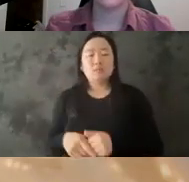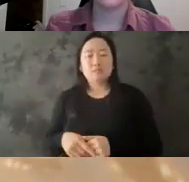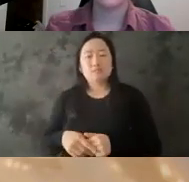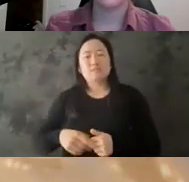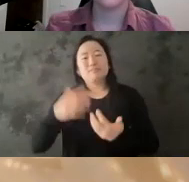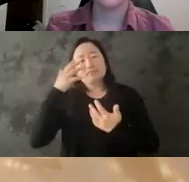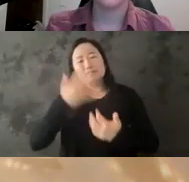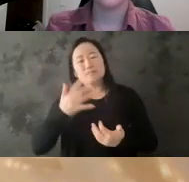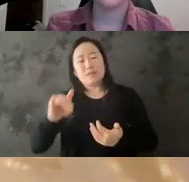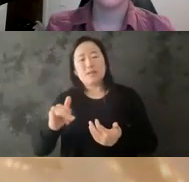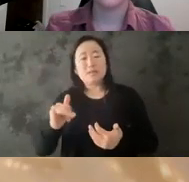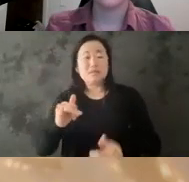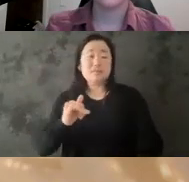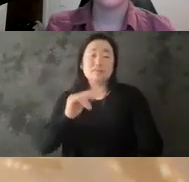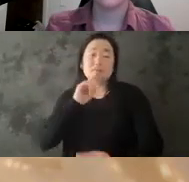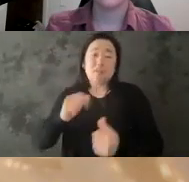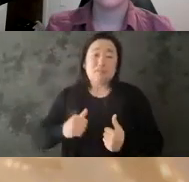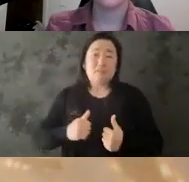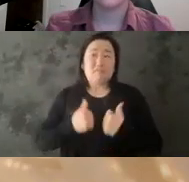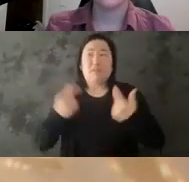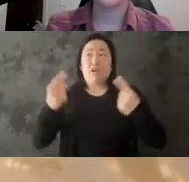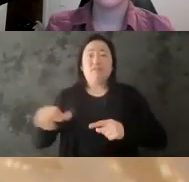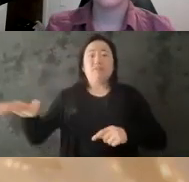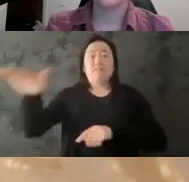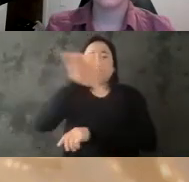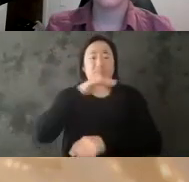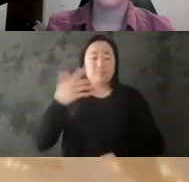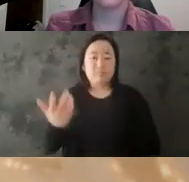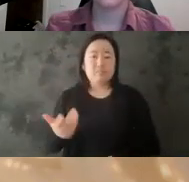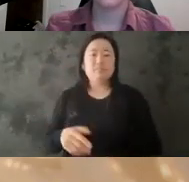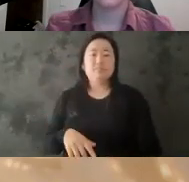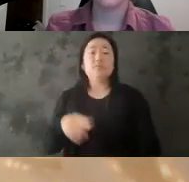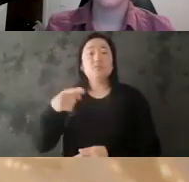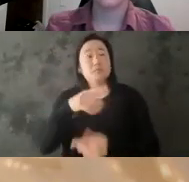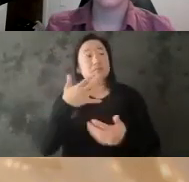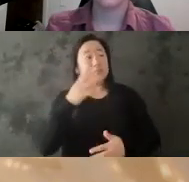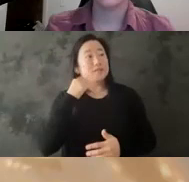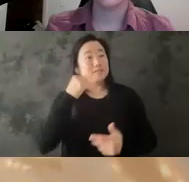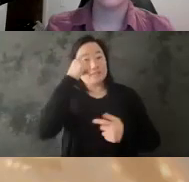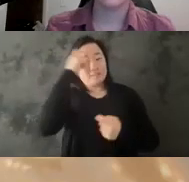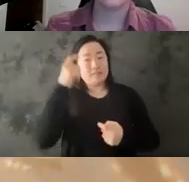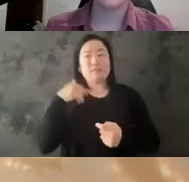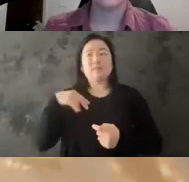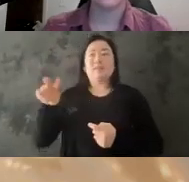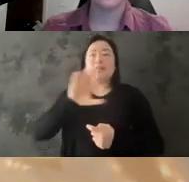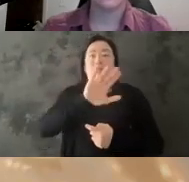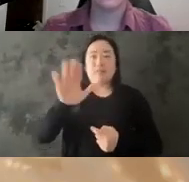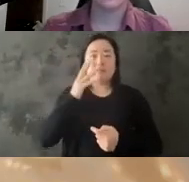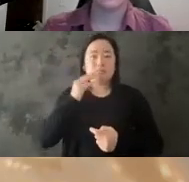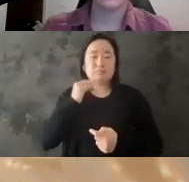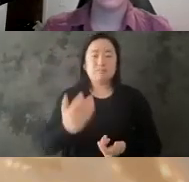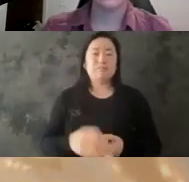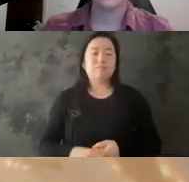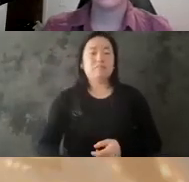the reality for a lot of people who have experienced trauma. And so as people who